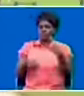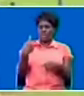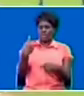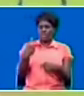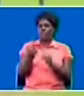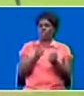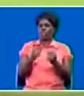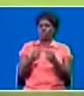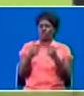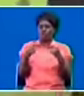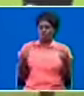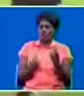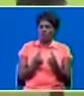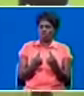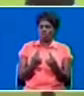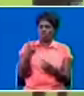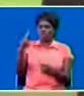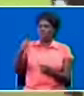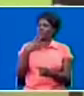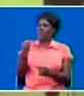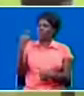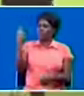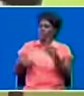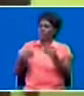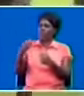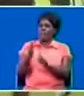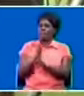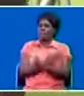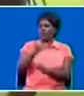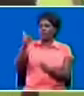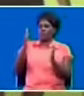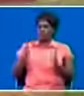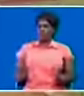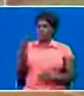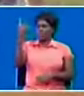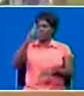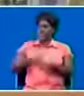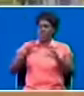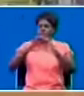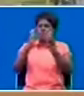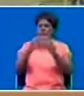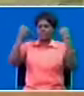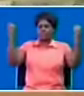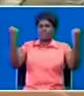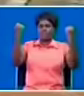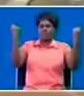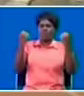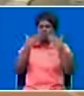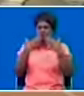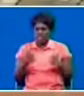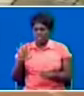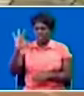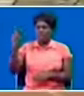competition to win the 1,500 meter race ahead of Justus Soget, with three-time world champion Asbel Kiprop finishing